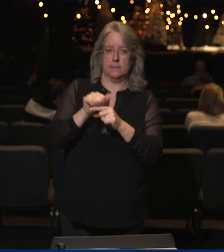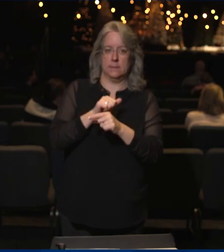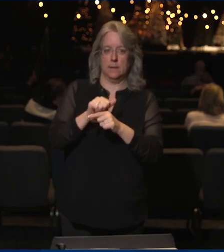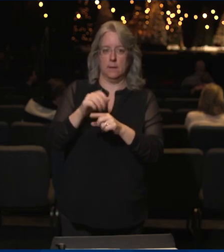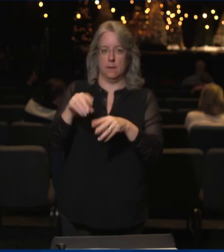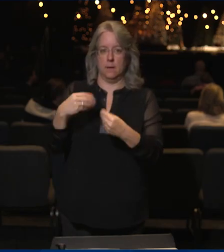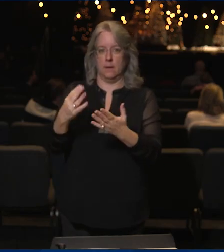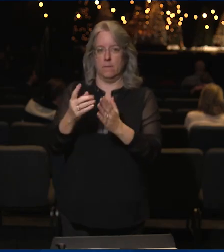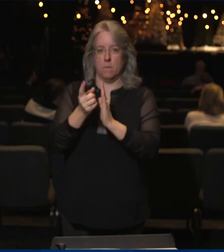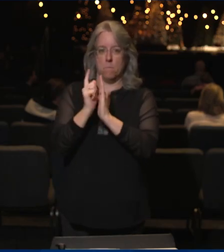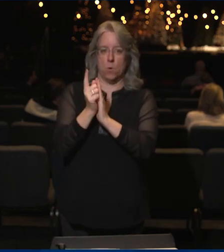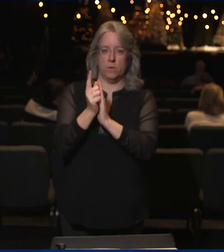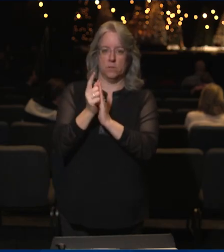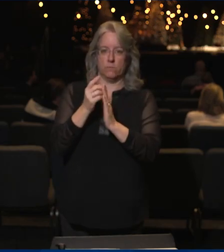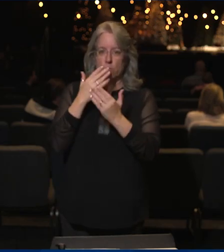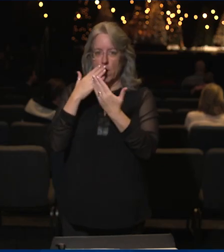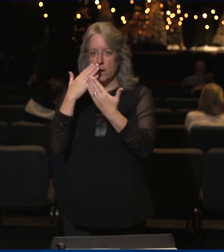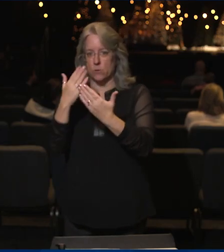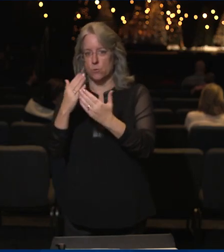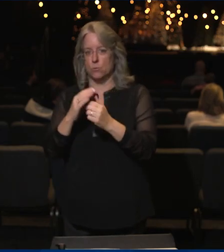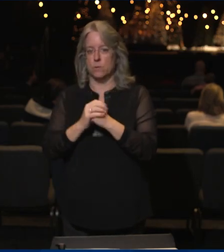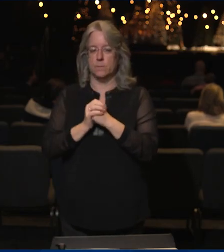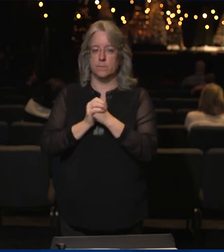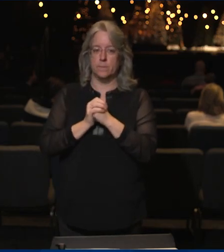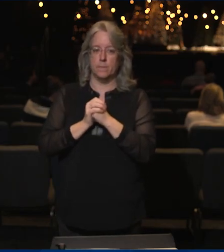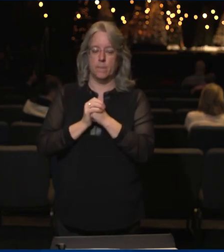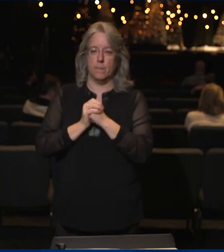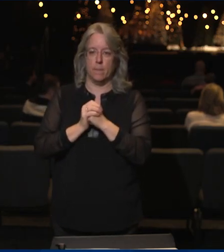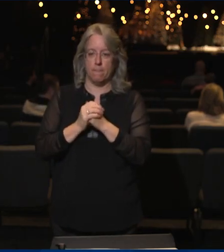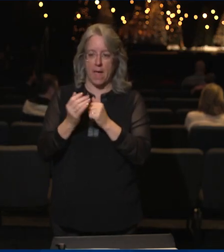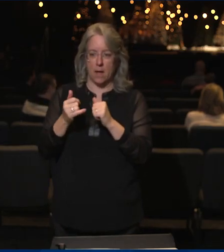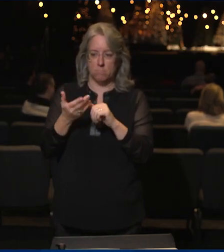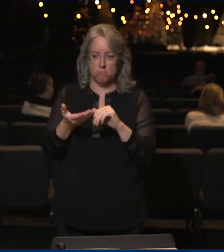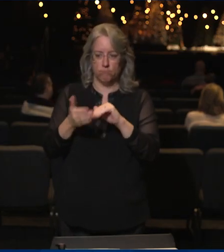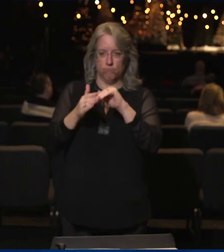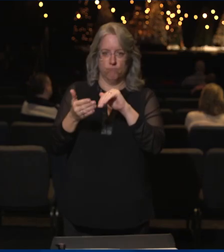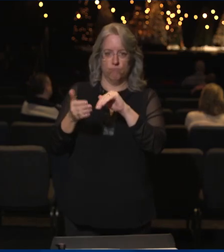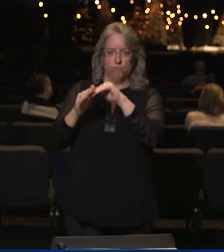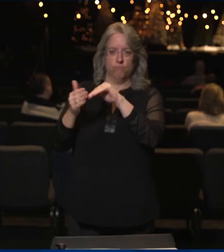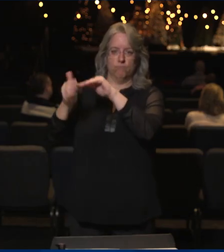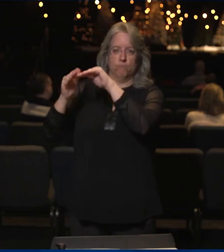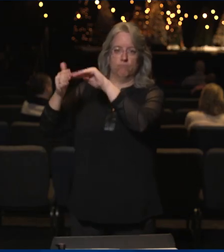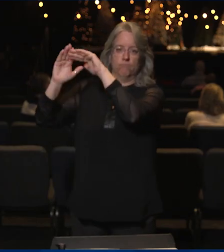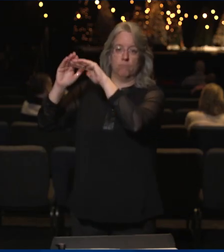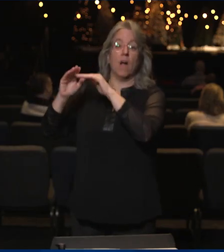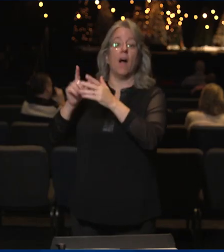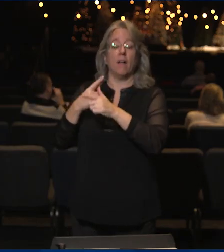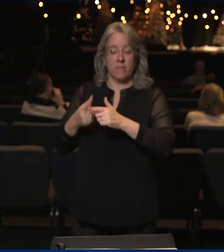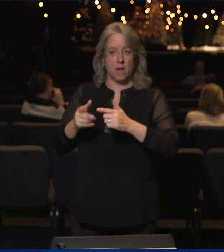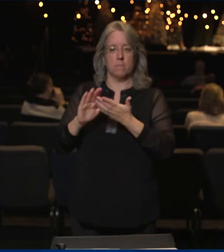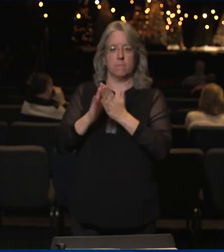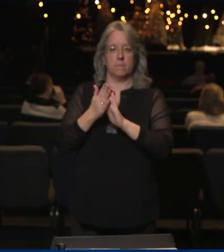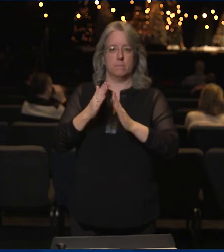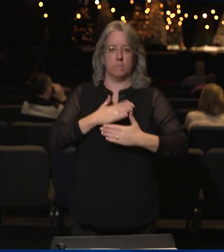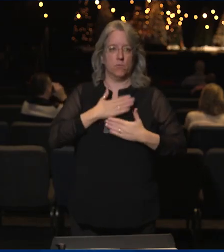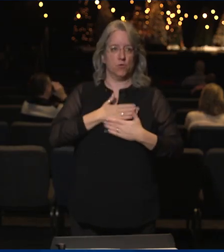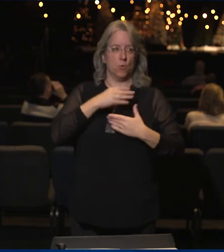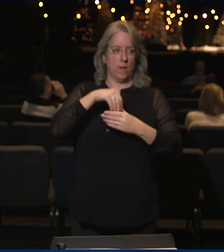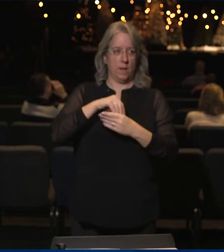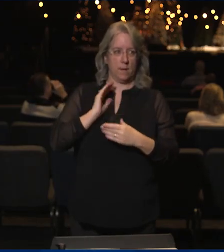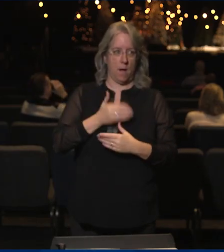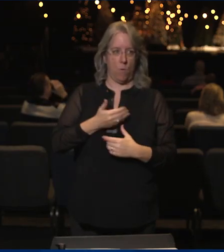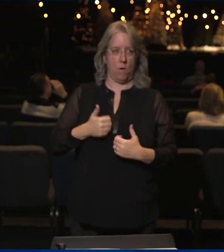of gratitude accumulate and they create joy in our lives. And one of the most important ways to do